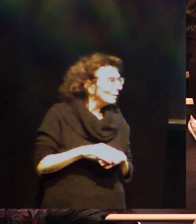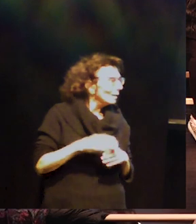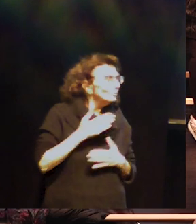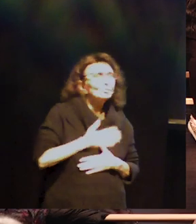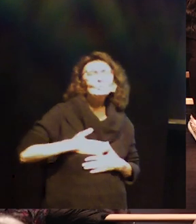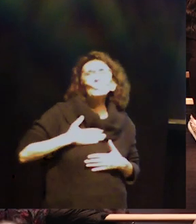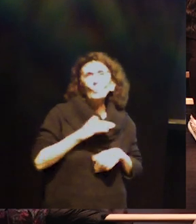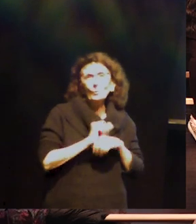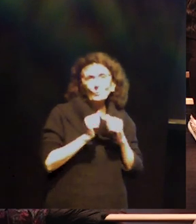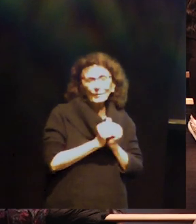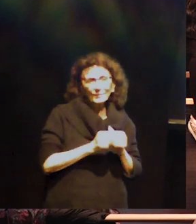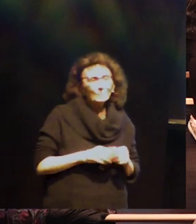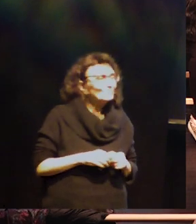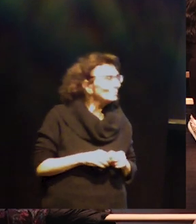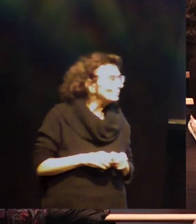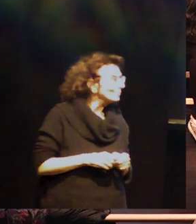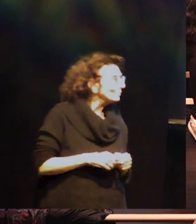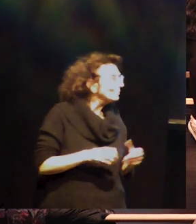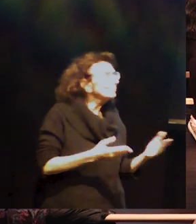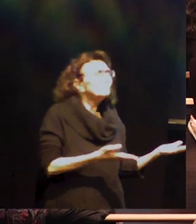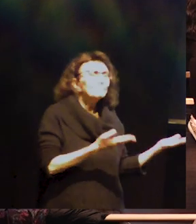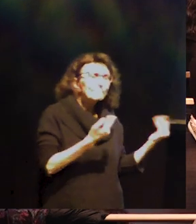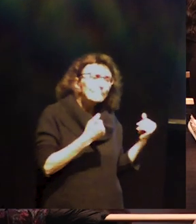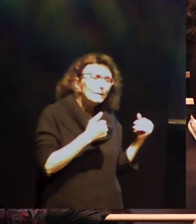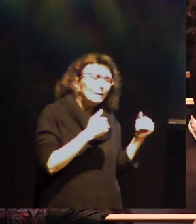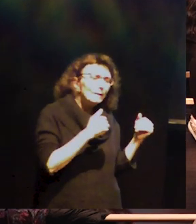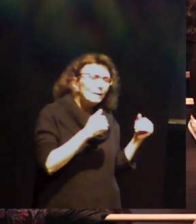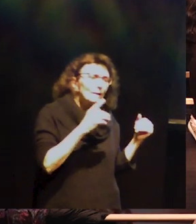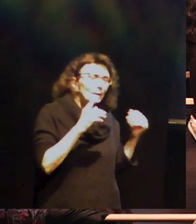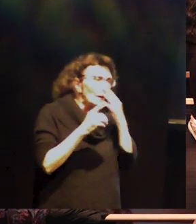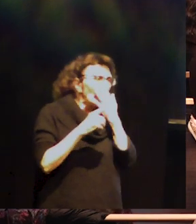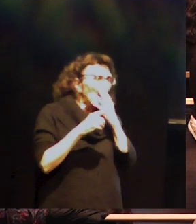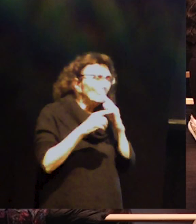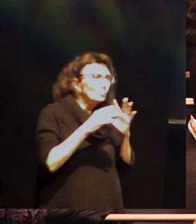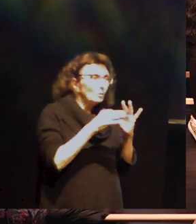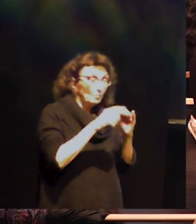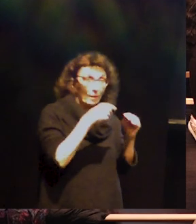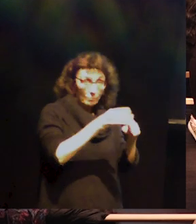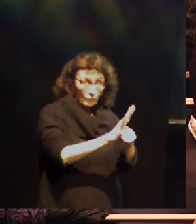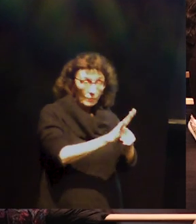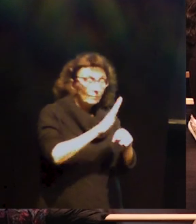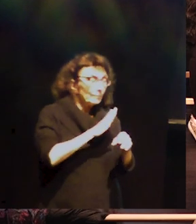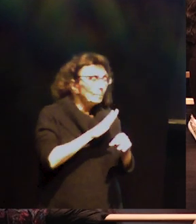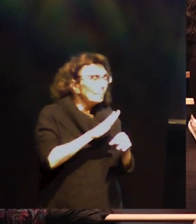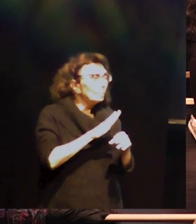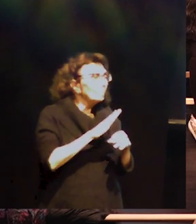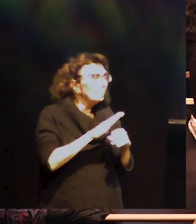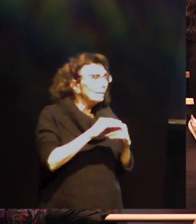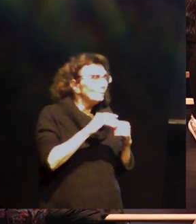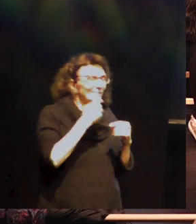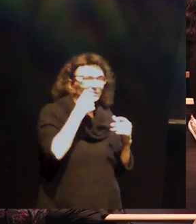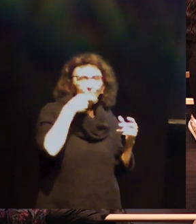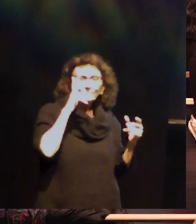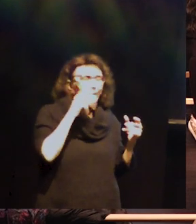for me. Now tell us a little bit. I know when we were speaking about the film earlier this week,